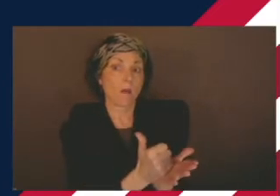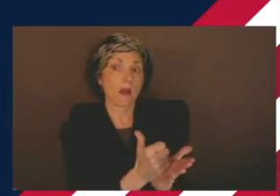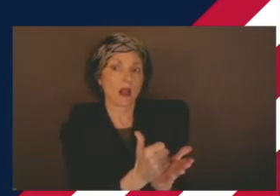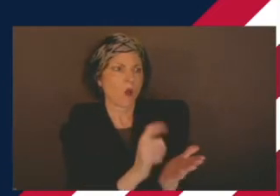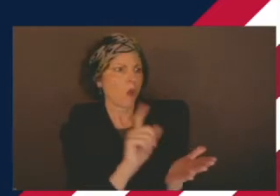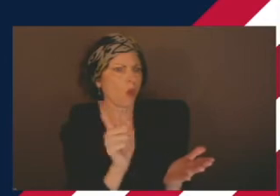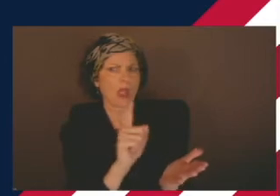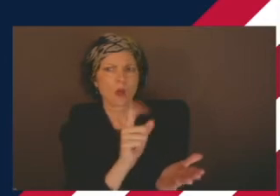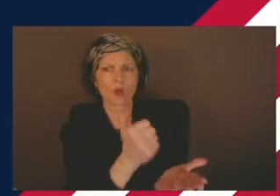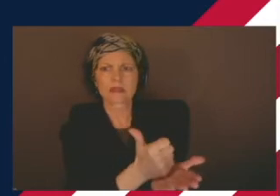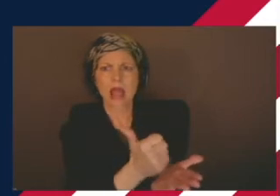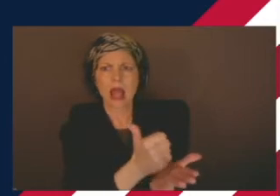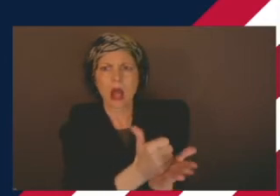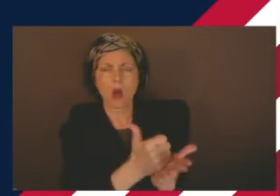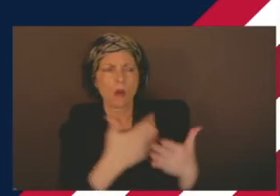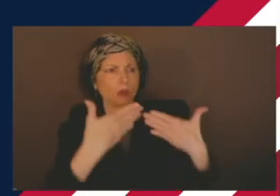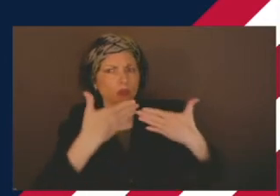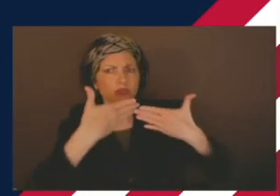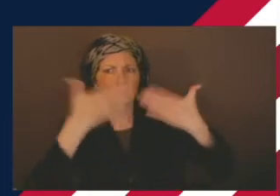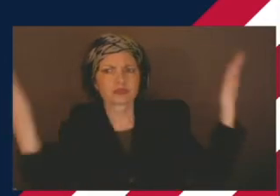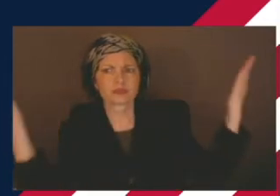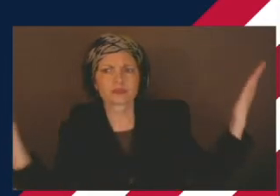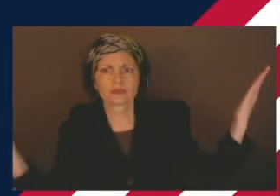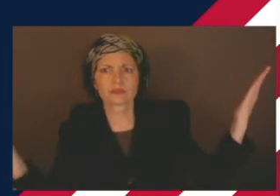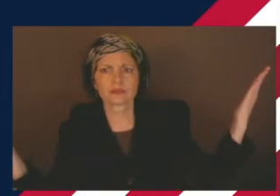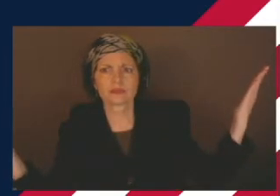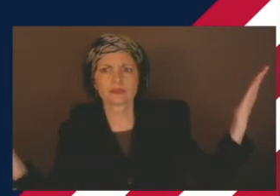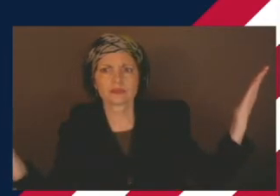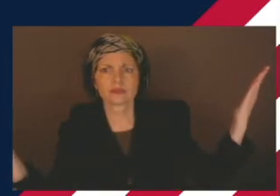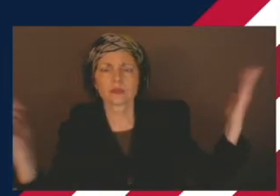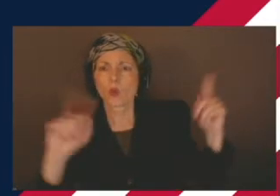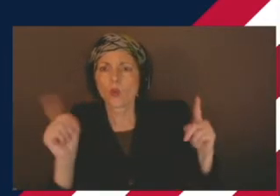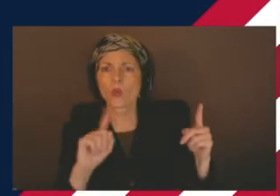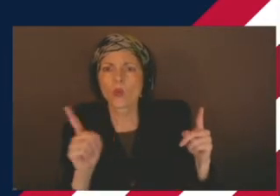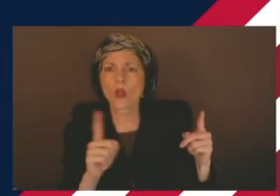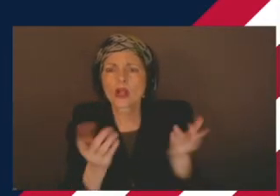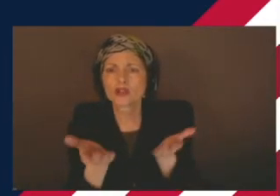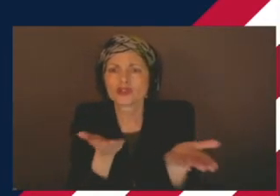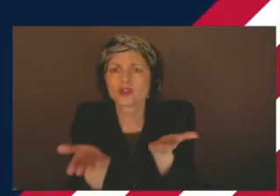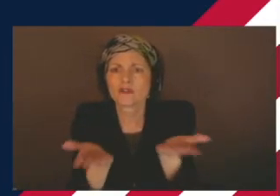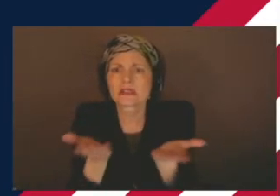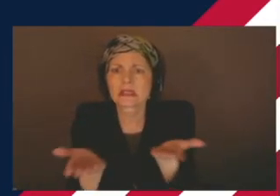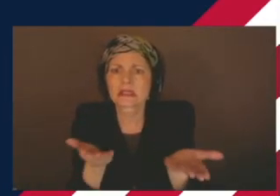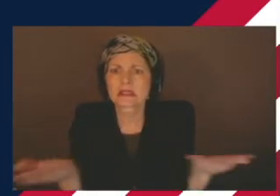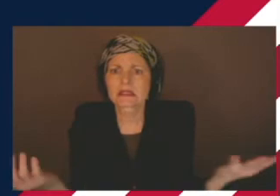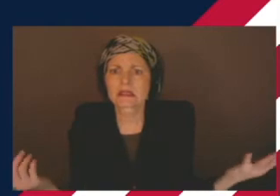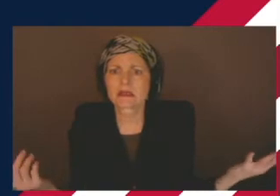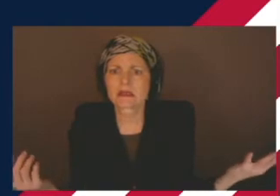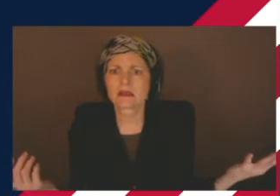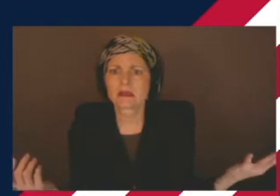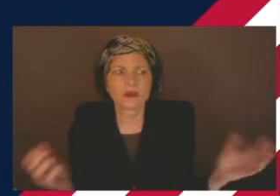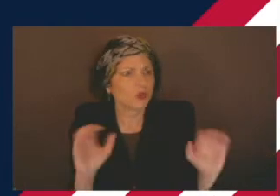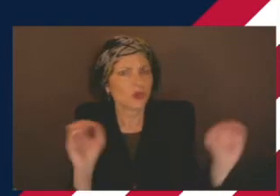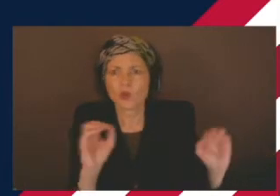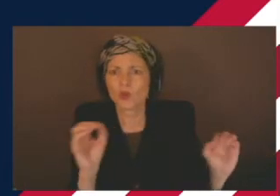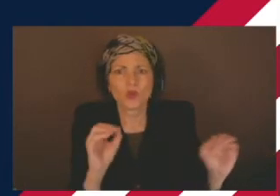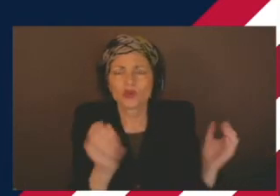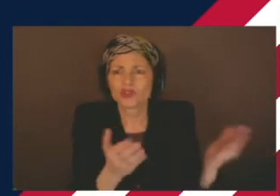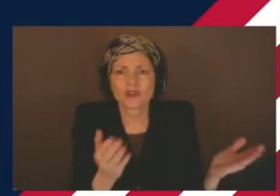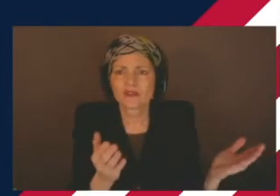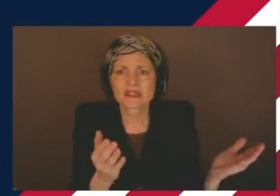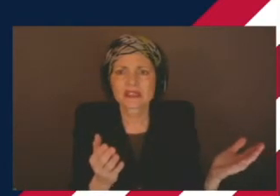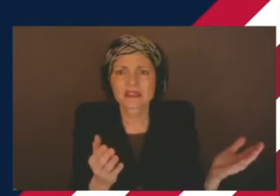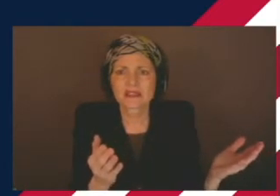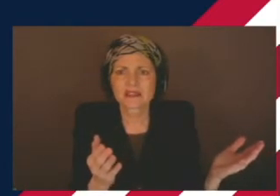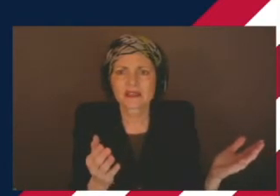community supports were not in place, not only to not support me as someone who needed help, but also to support my family.